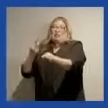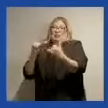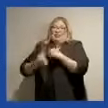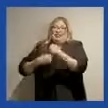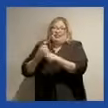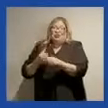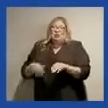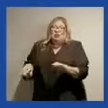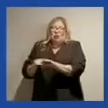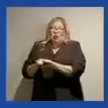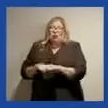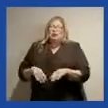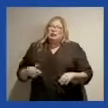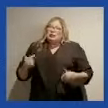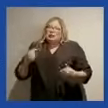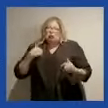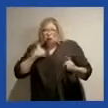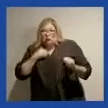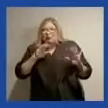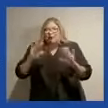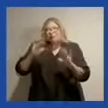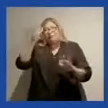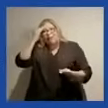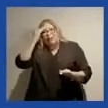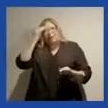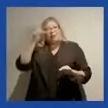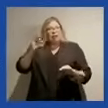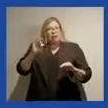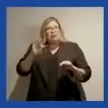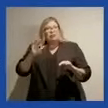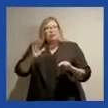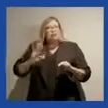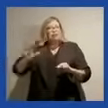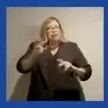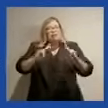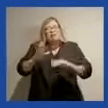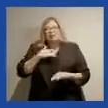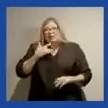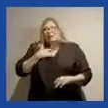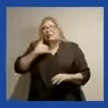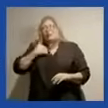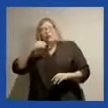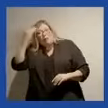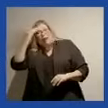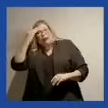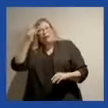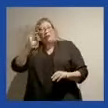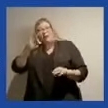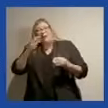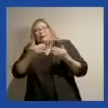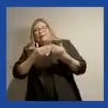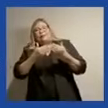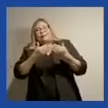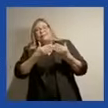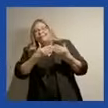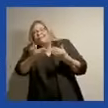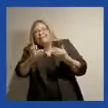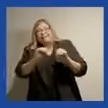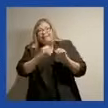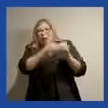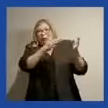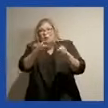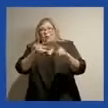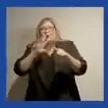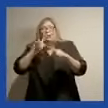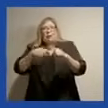We're mindful of the census and population. We're mindful of the direction that we're going as it relates to public safety, and we could talk more about that.